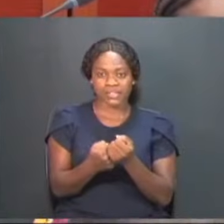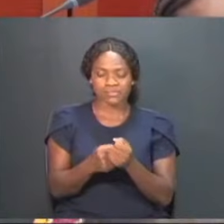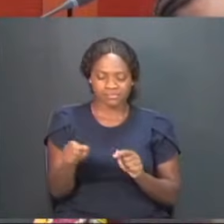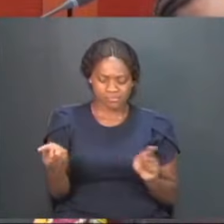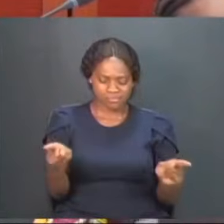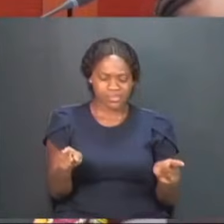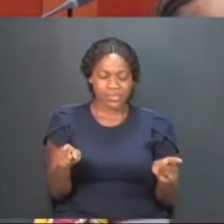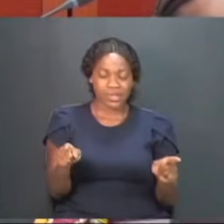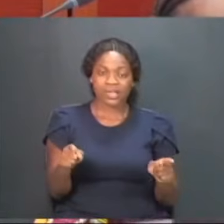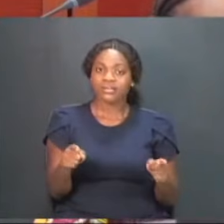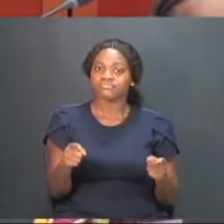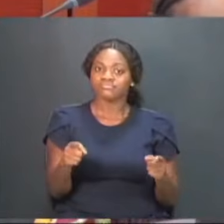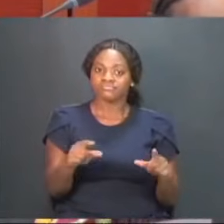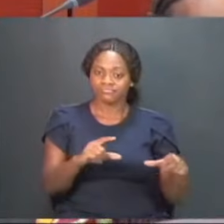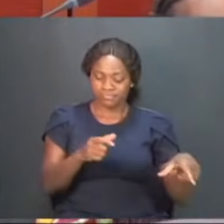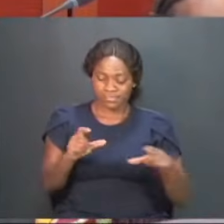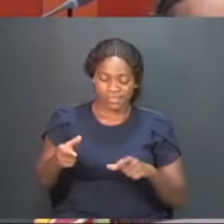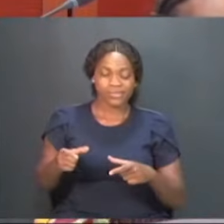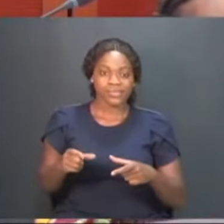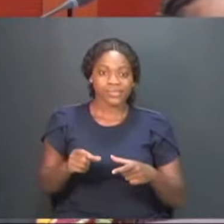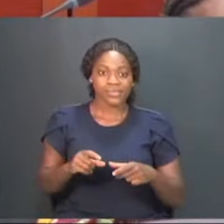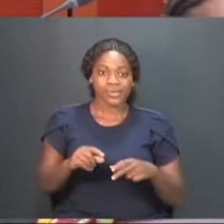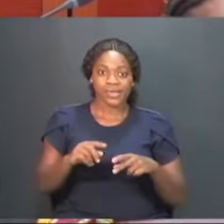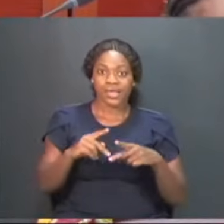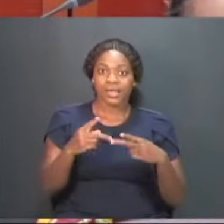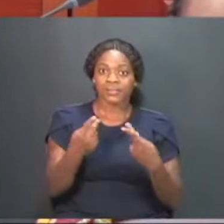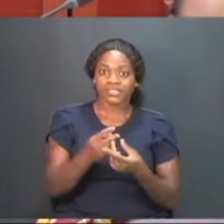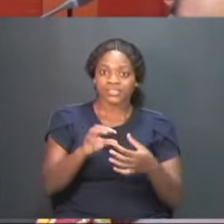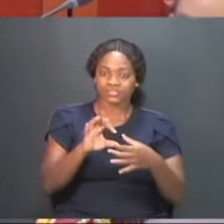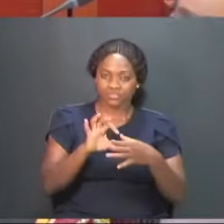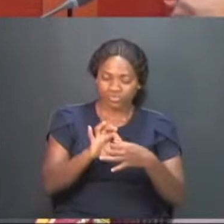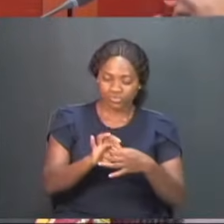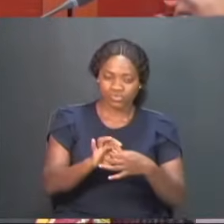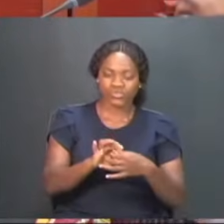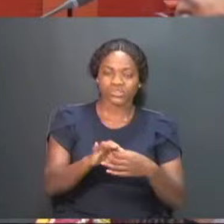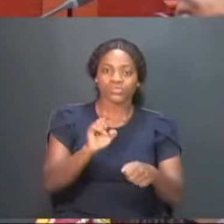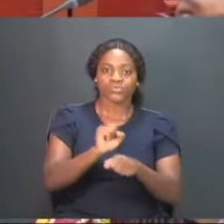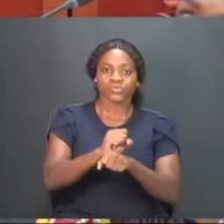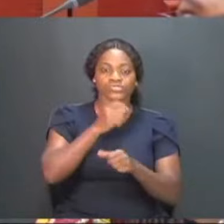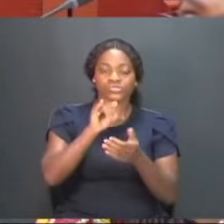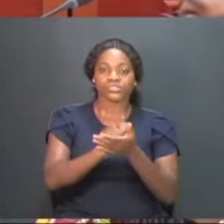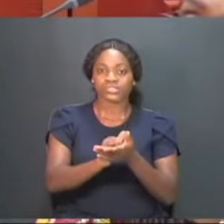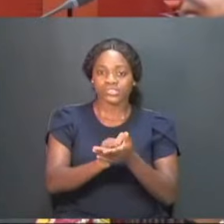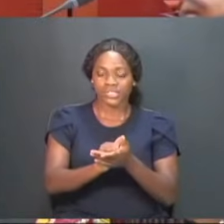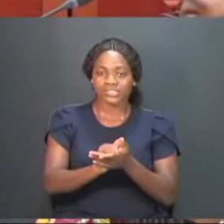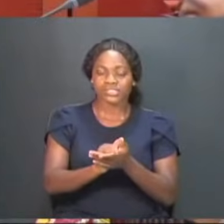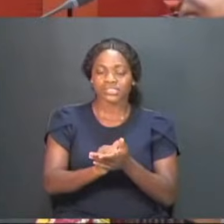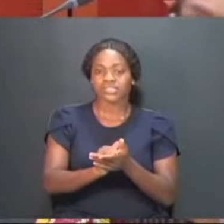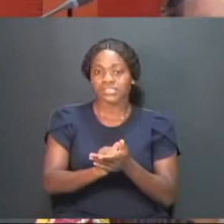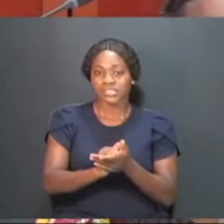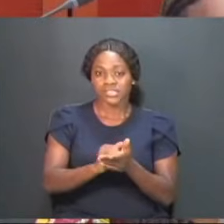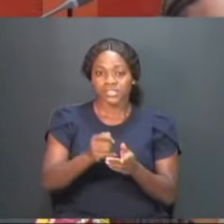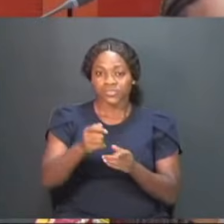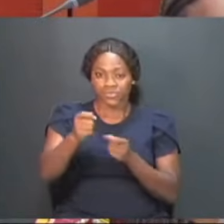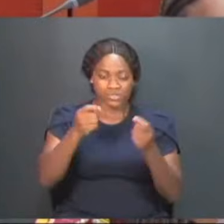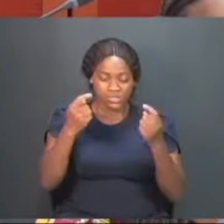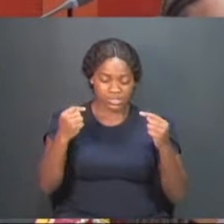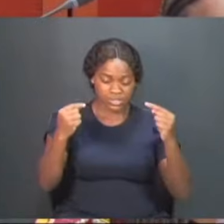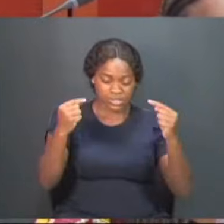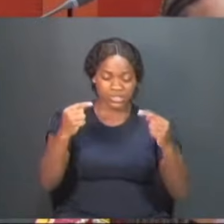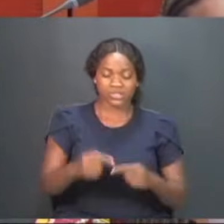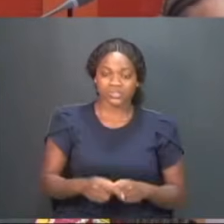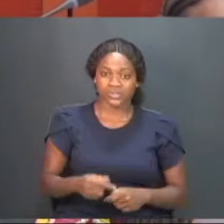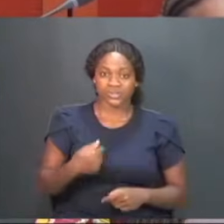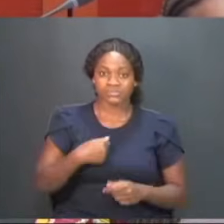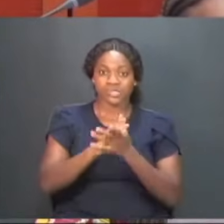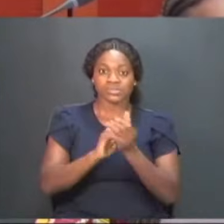to sit down and get the bill worked out and make sure that this regulation comes into fruition. With these few words, Mr. Speaker, I believe that we should support